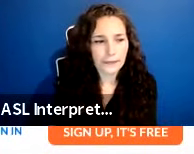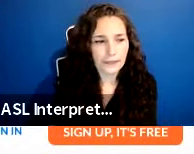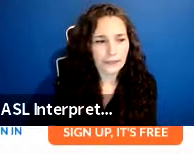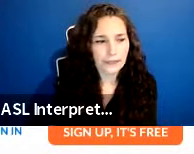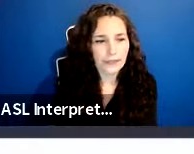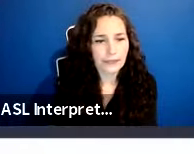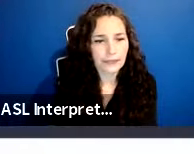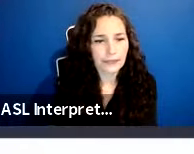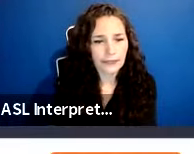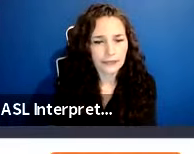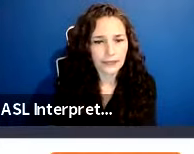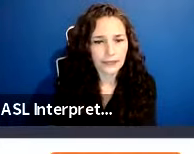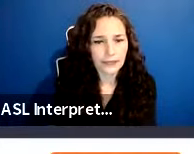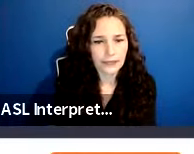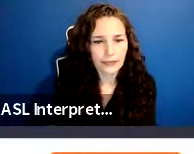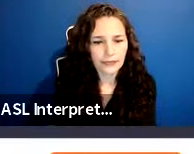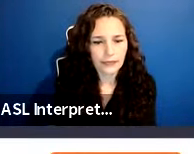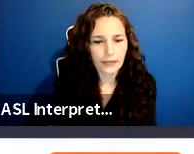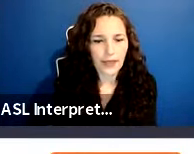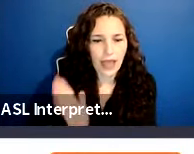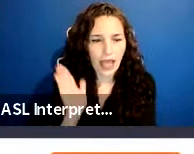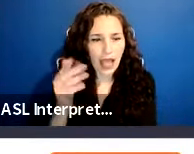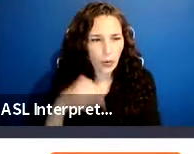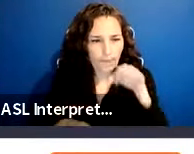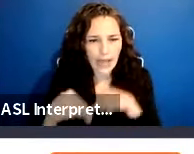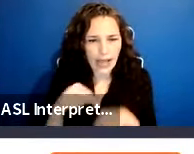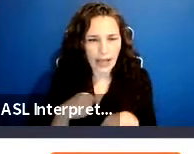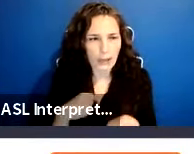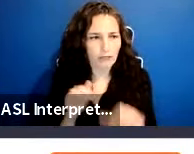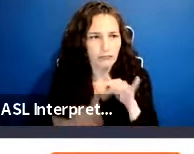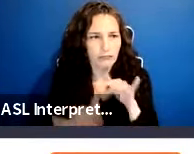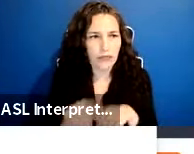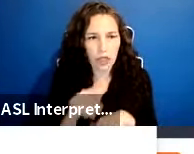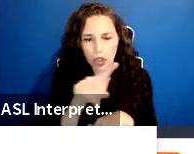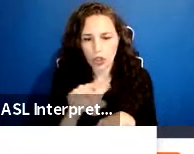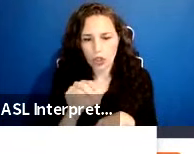So I'm going to back up a little bit, and I'm going to just type in